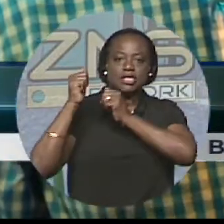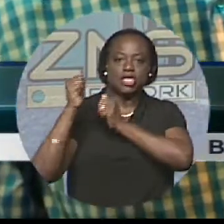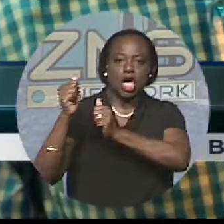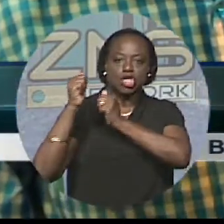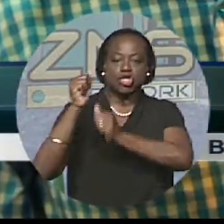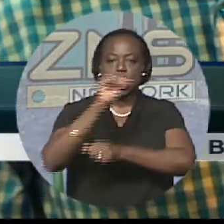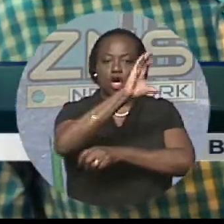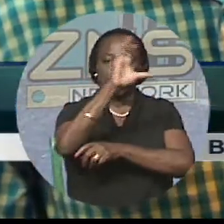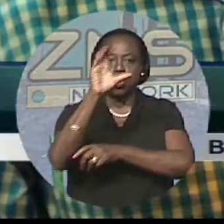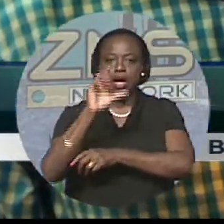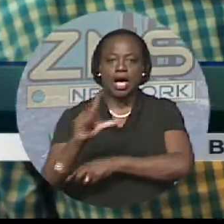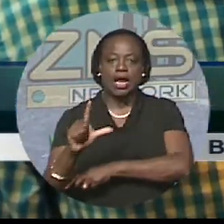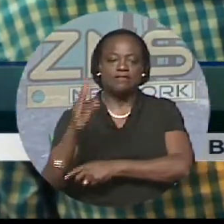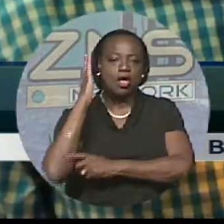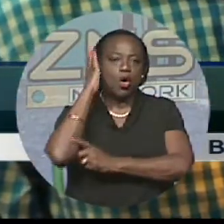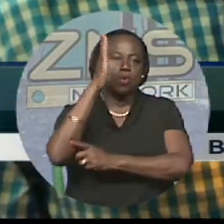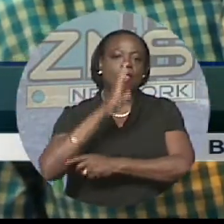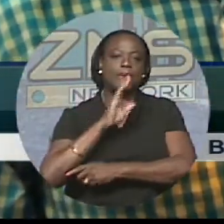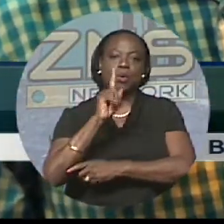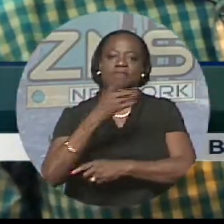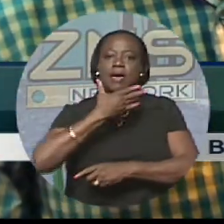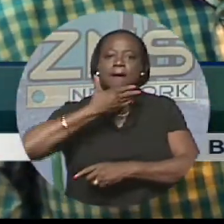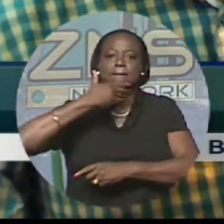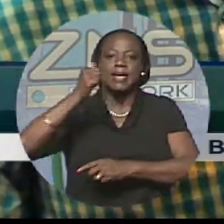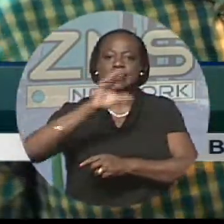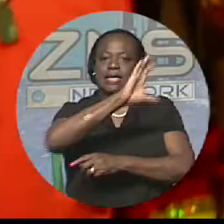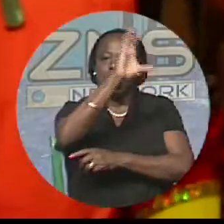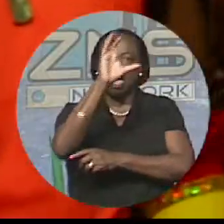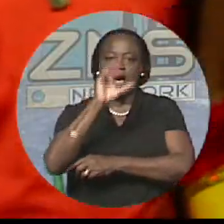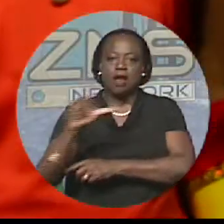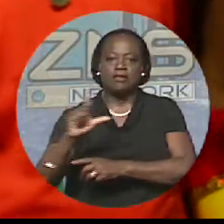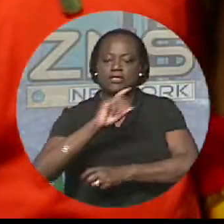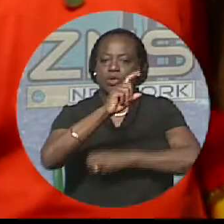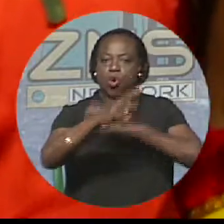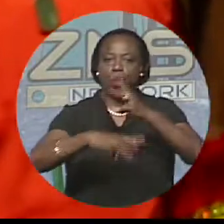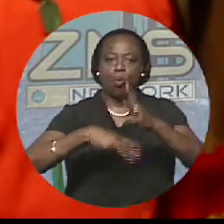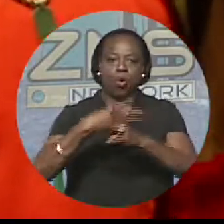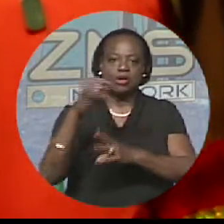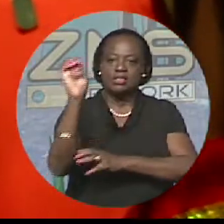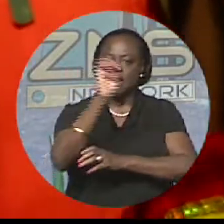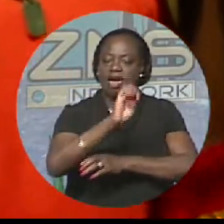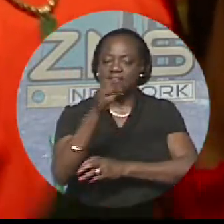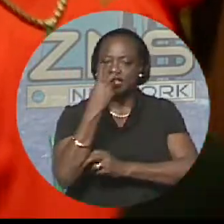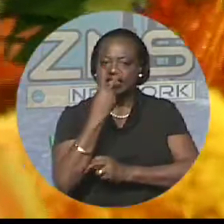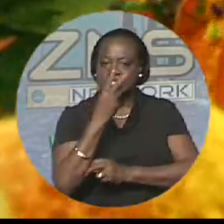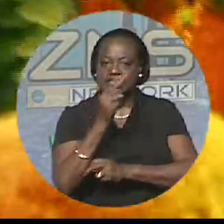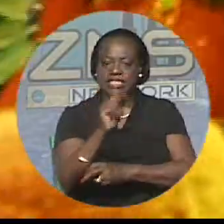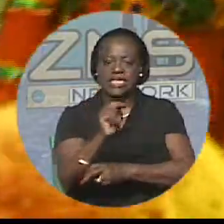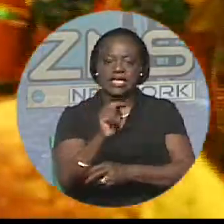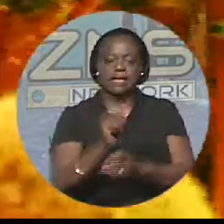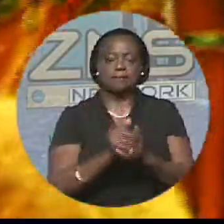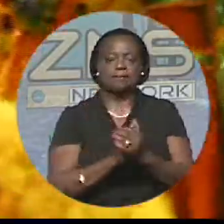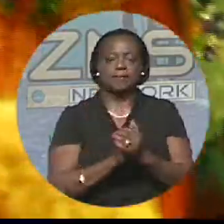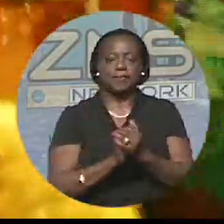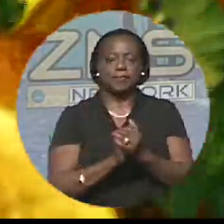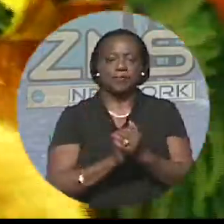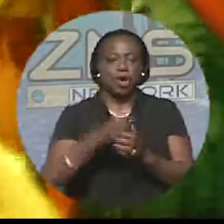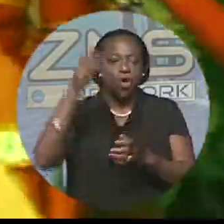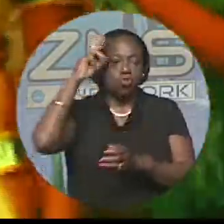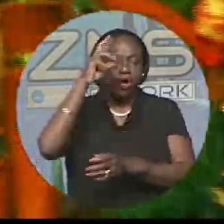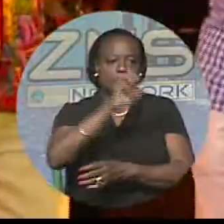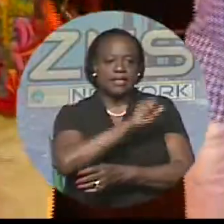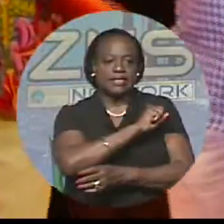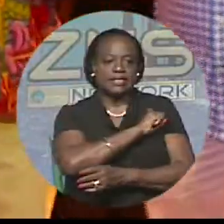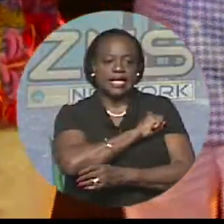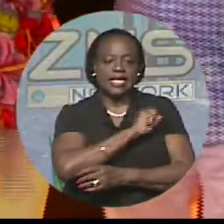Carnival will be one of the best carnivals that the world has ever seen. Bahamas Senior Vice President of Governmental and External Affairs Robert